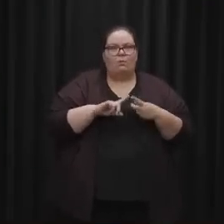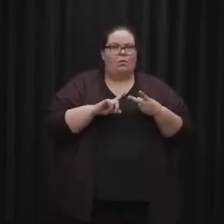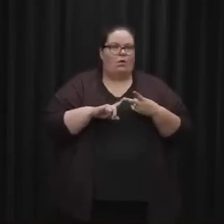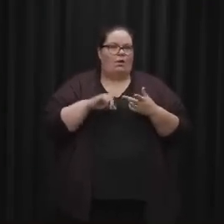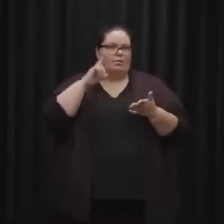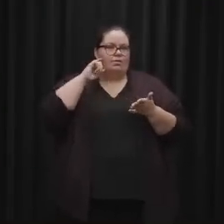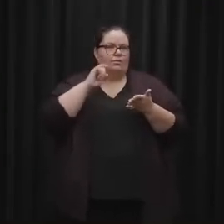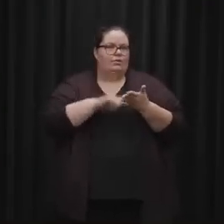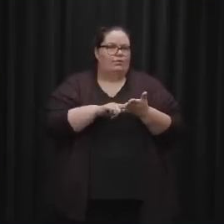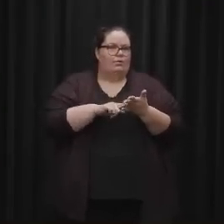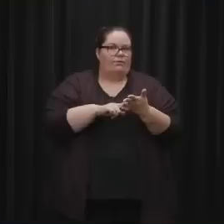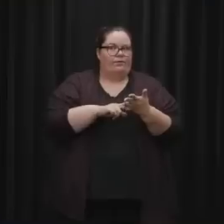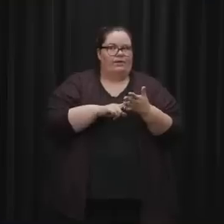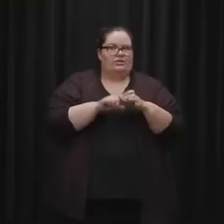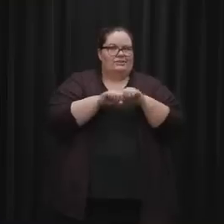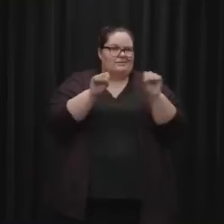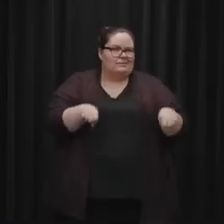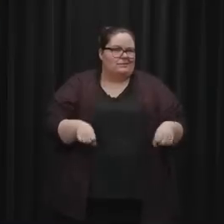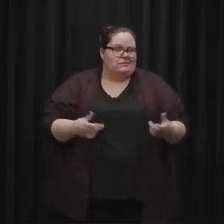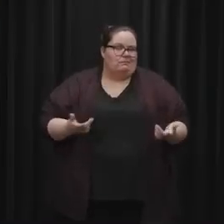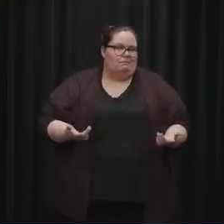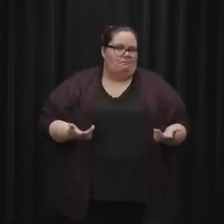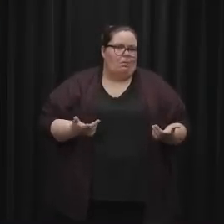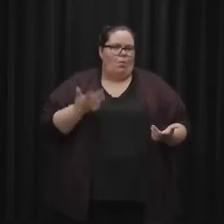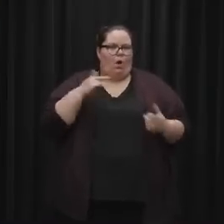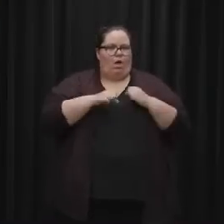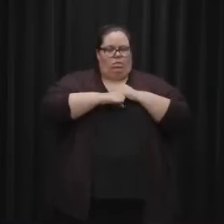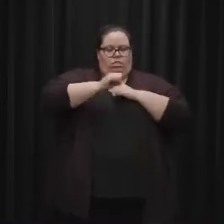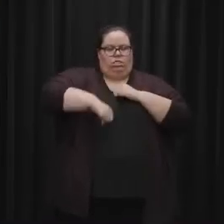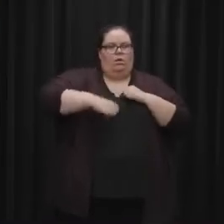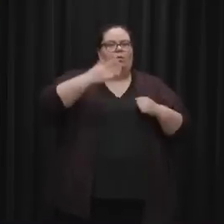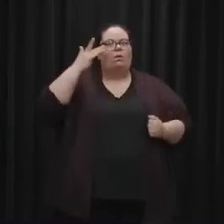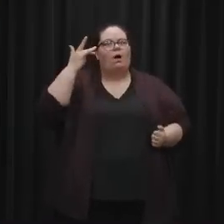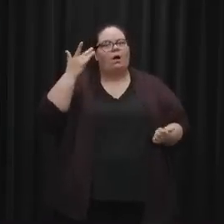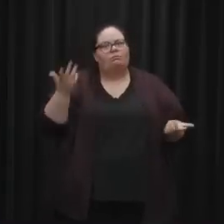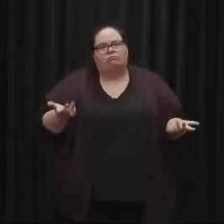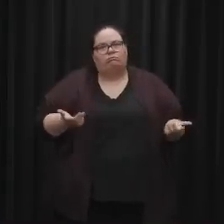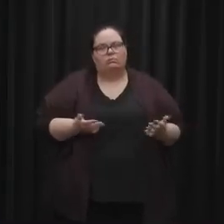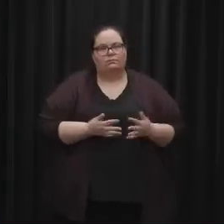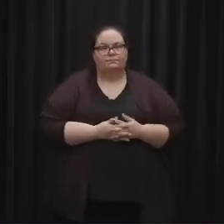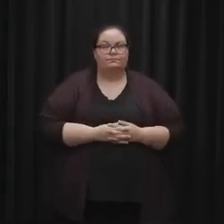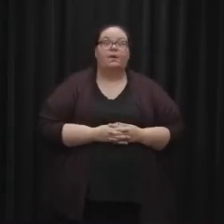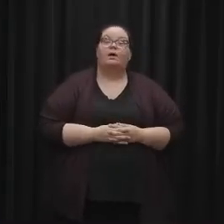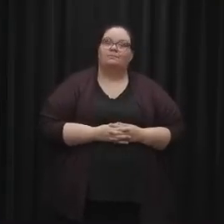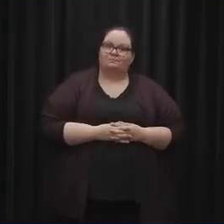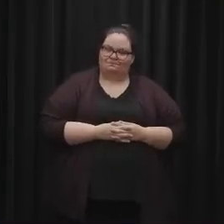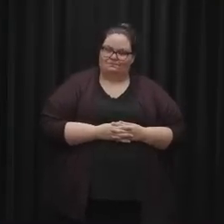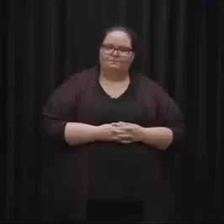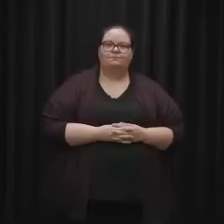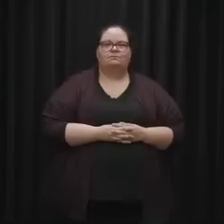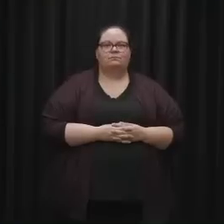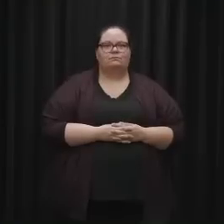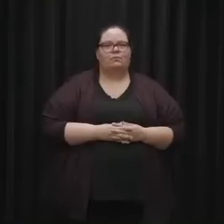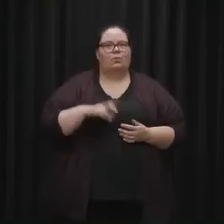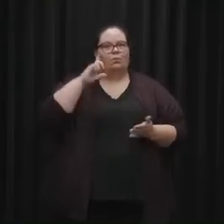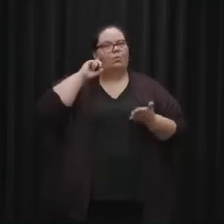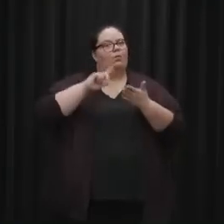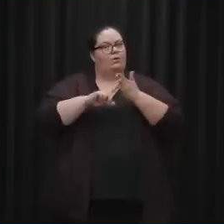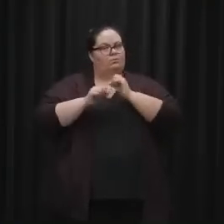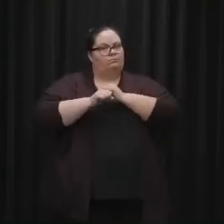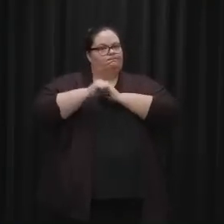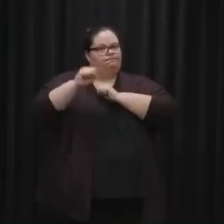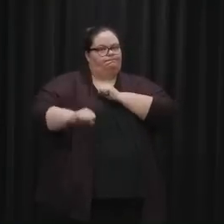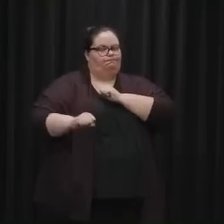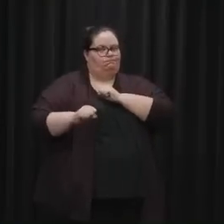it the notification of patients that's the center of the delay? So we did see some delays